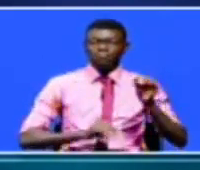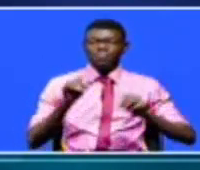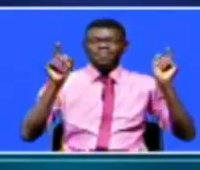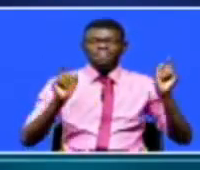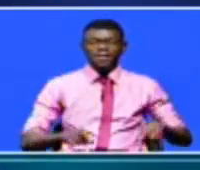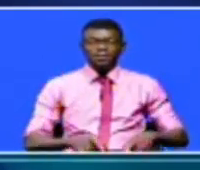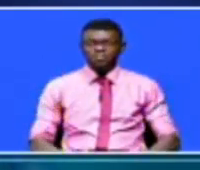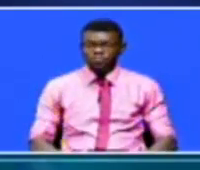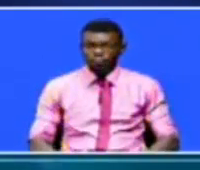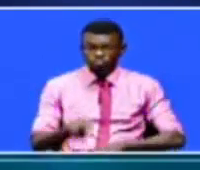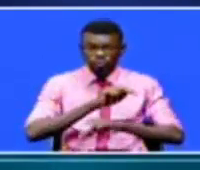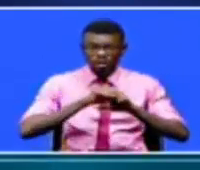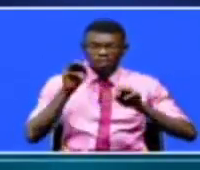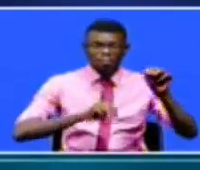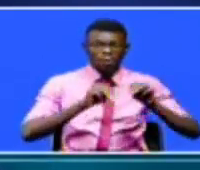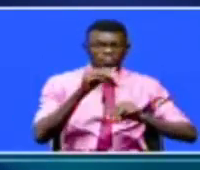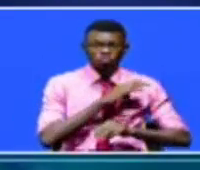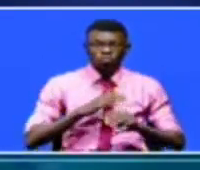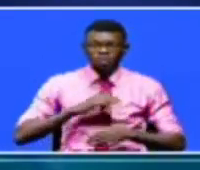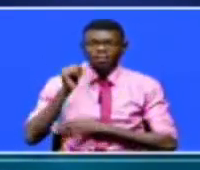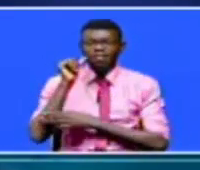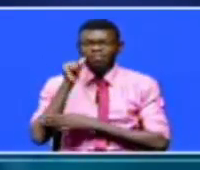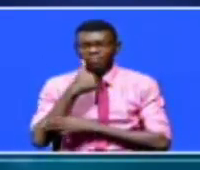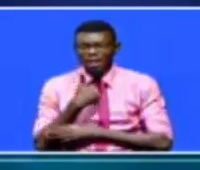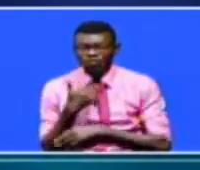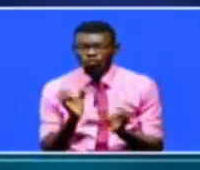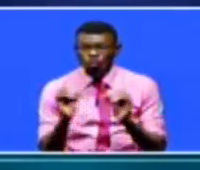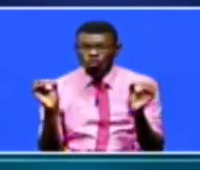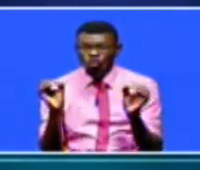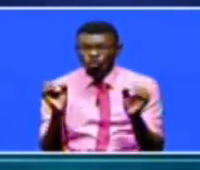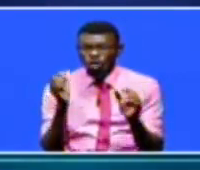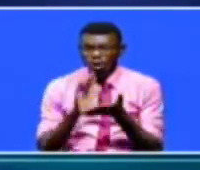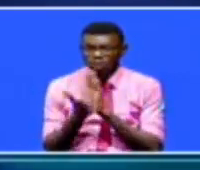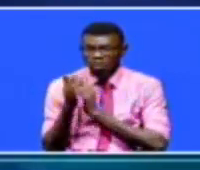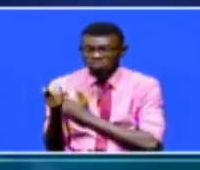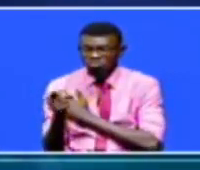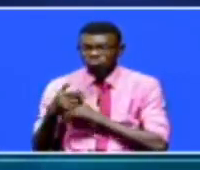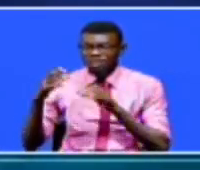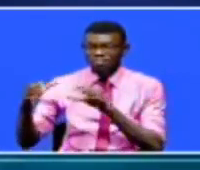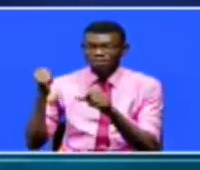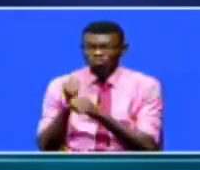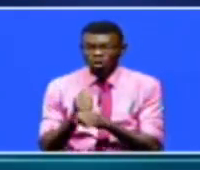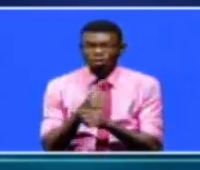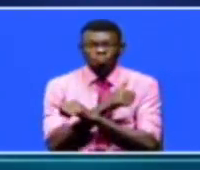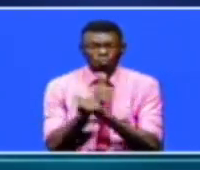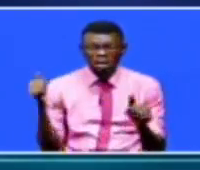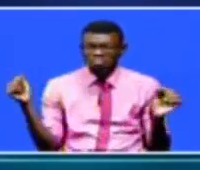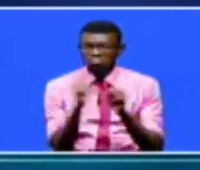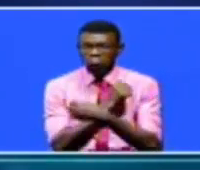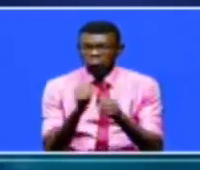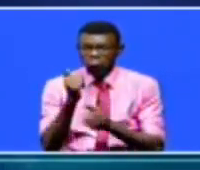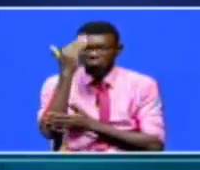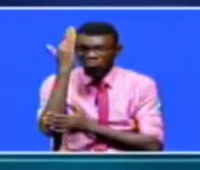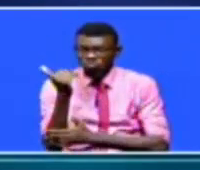functioning National Management Committee, then the party will not operate properly, because they are the ones who do the